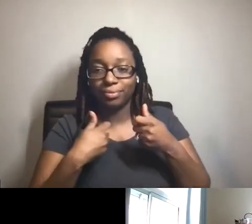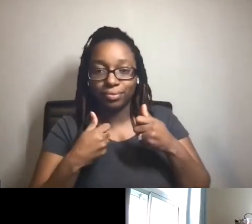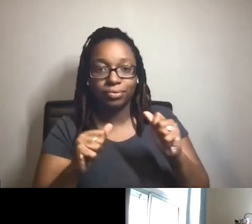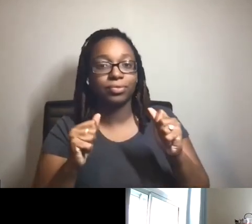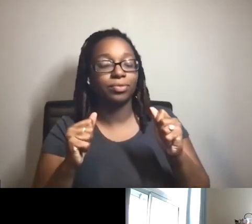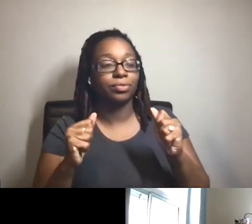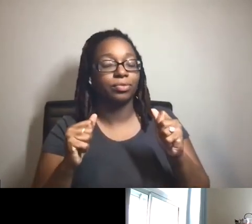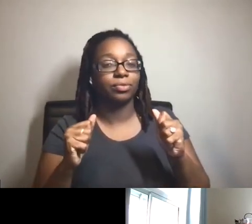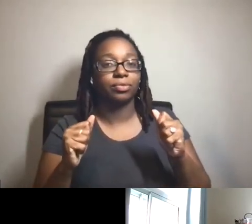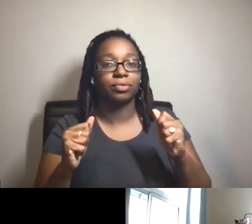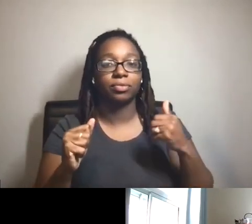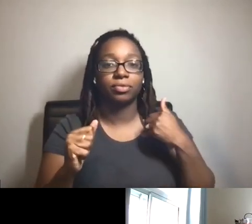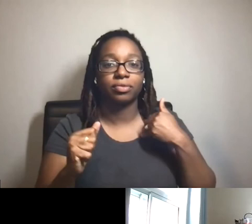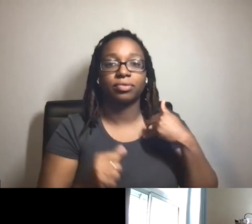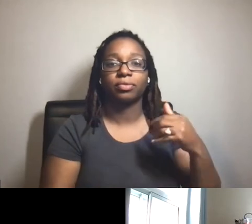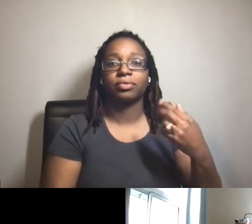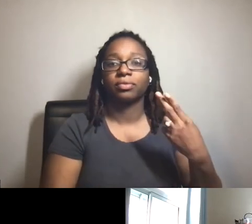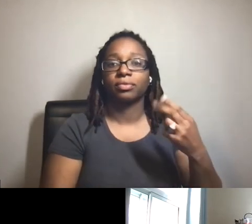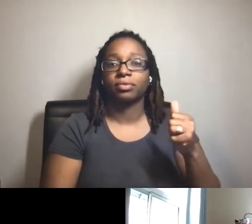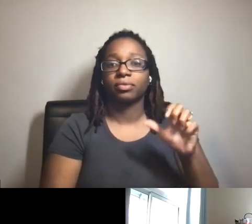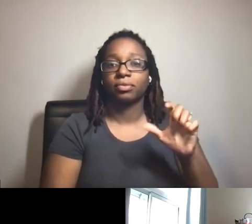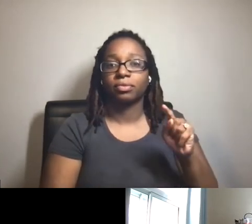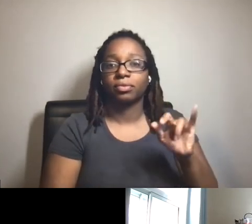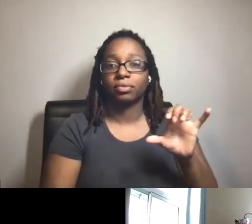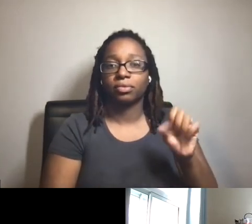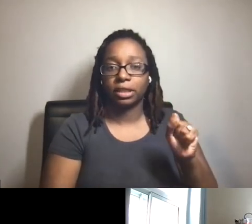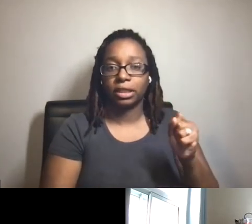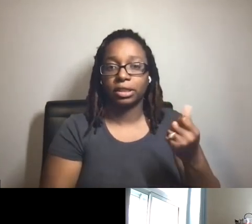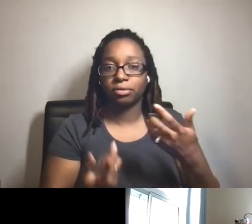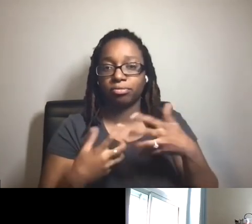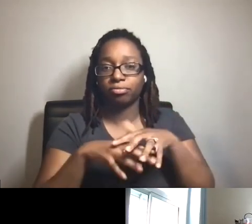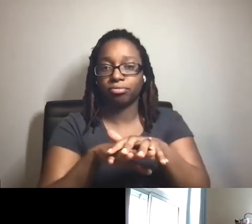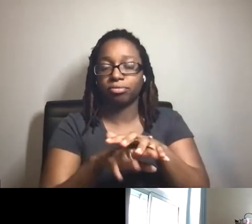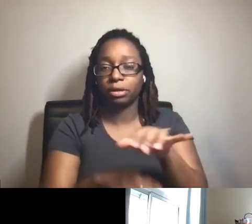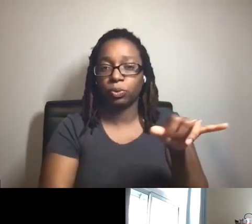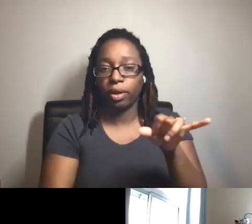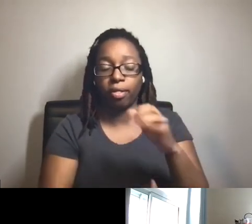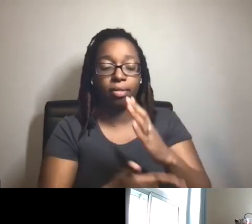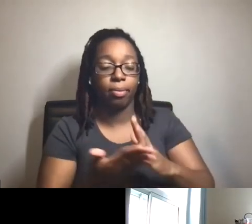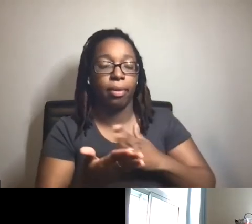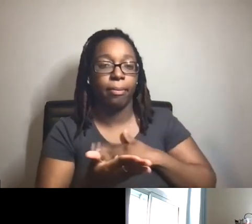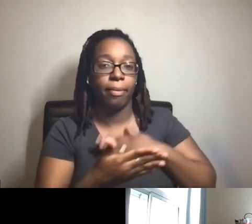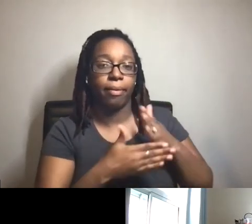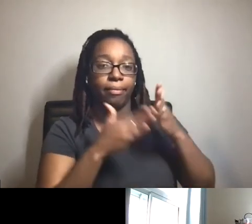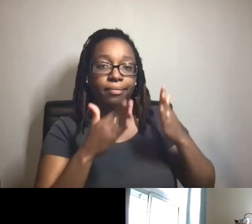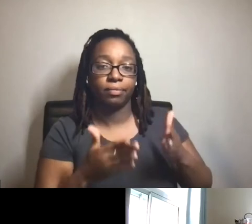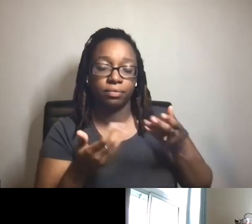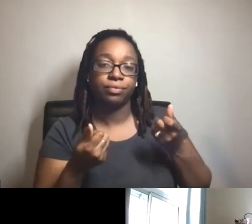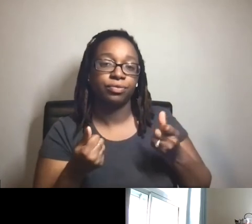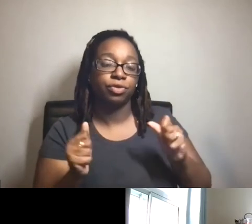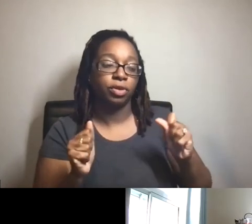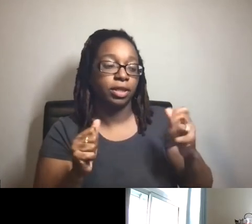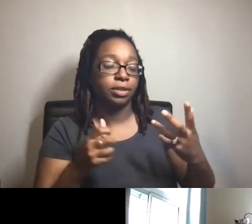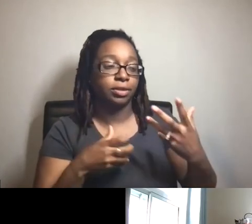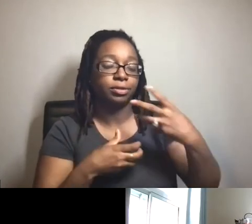integrating haptics as well. So some of my colleagues have been working on integrating two